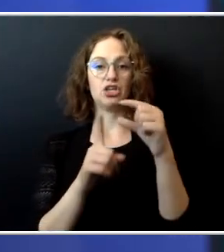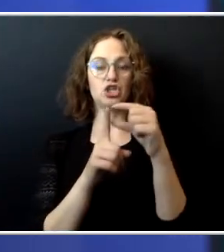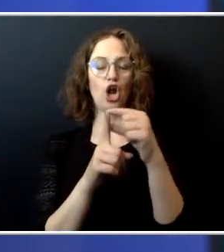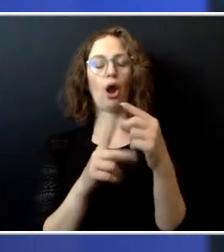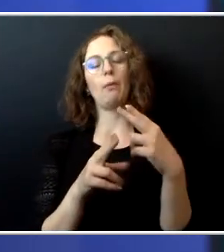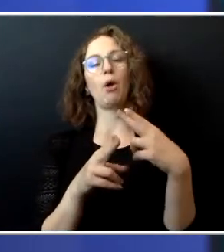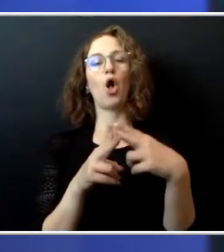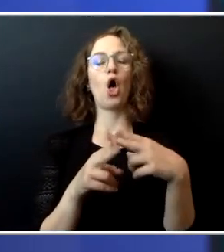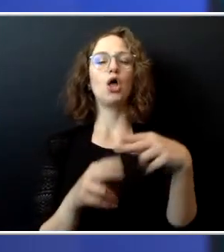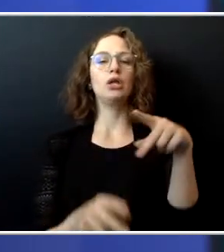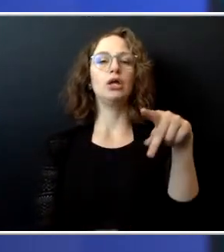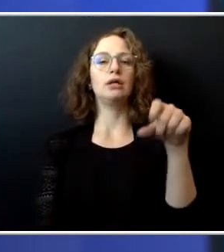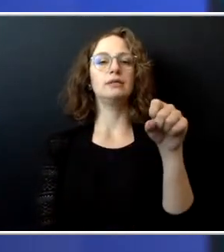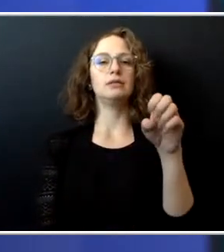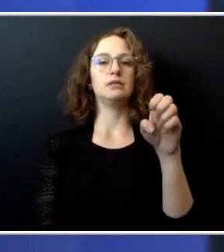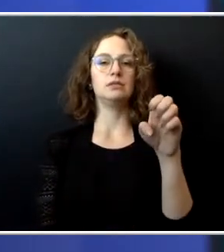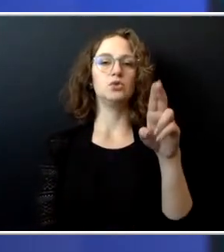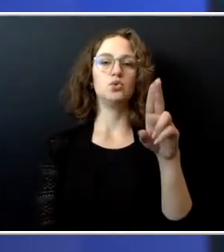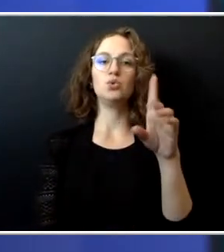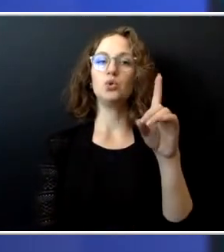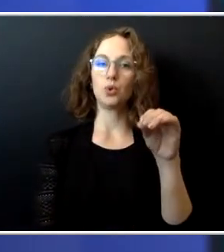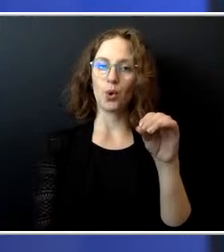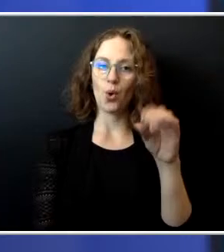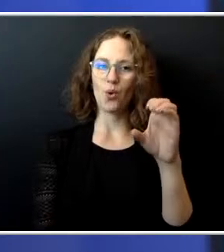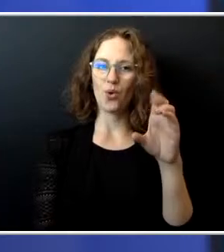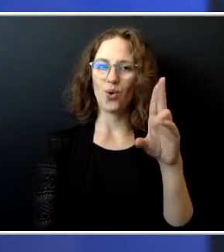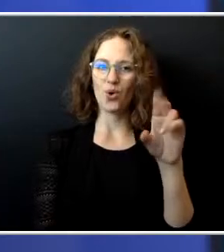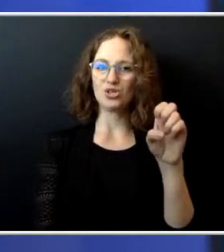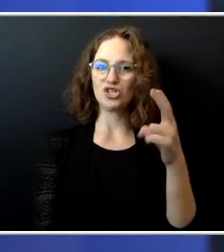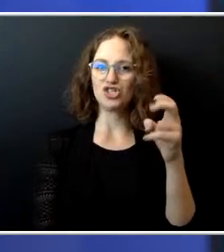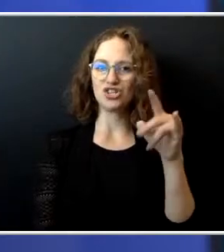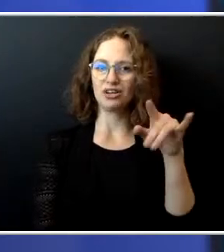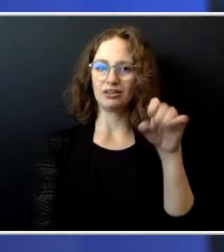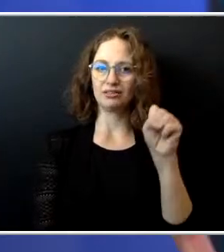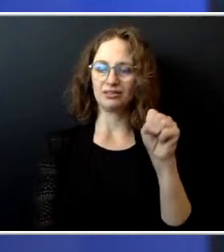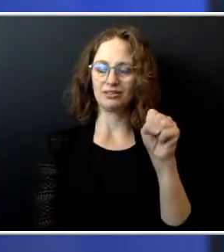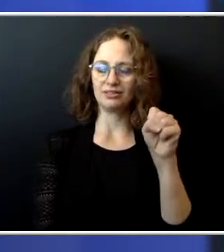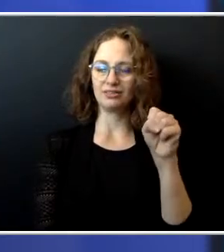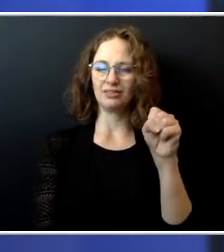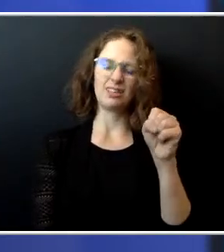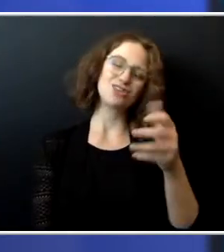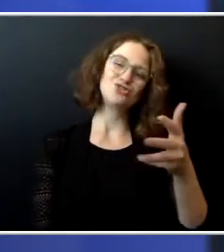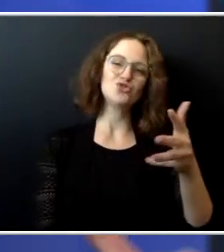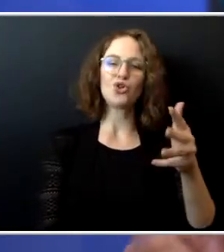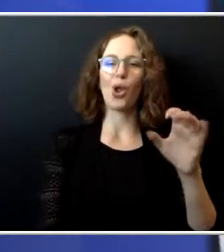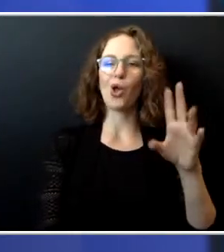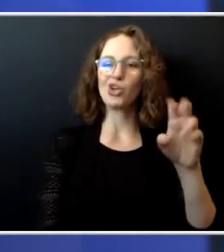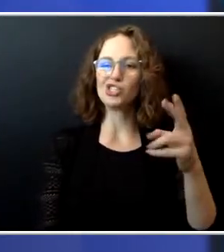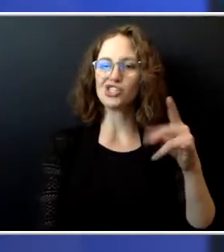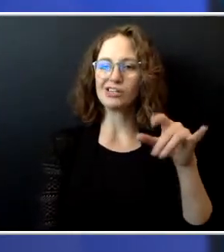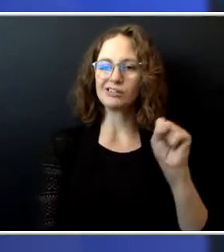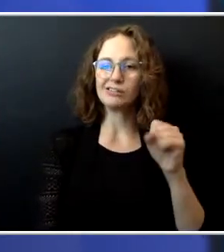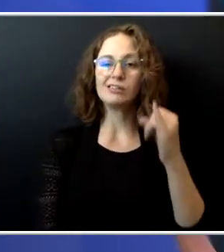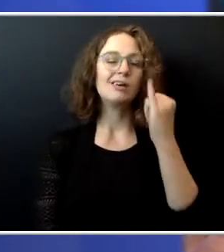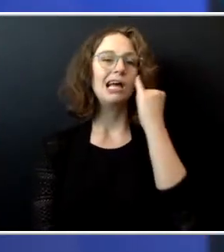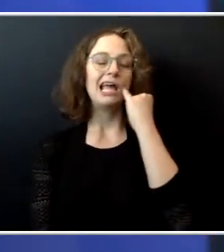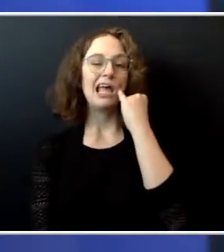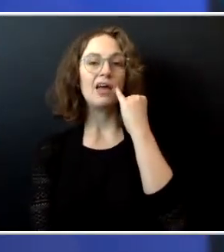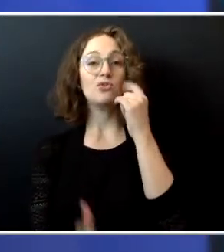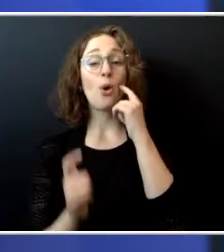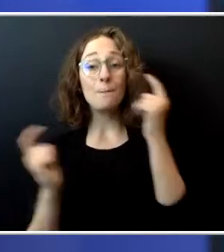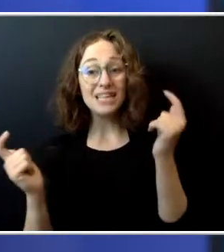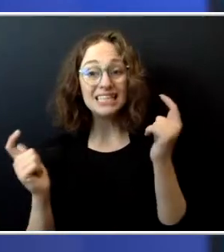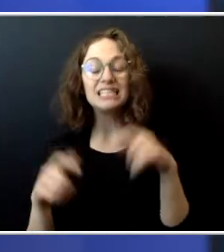interesting. So basically, if you have obesity, if you are chronic depressed, if you have PCOS